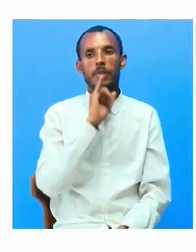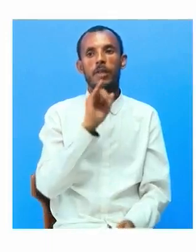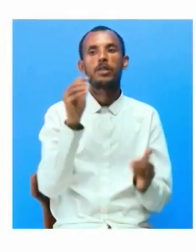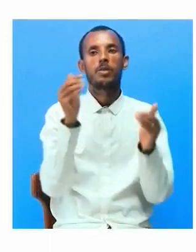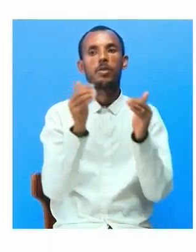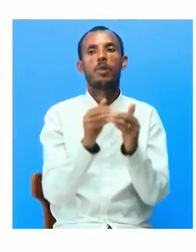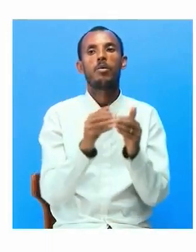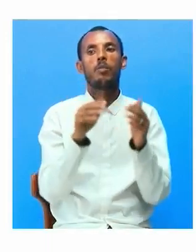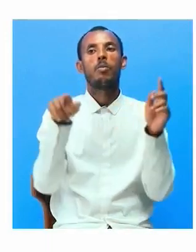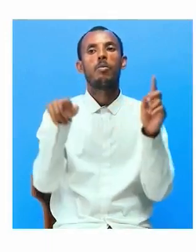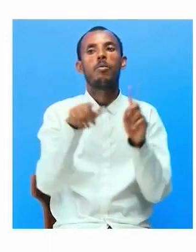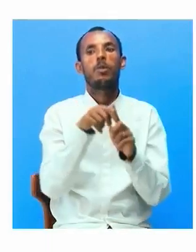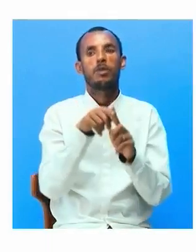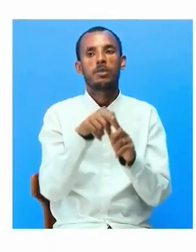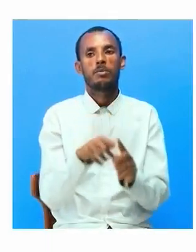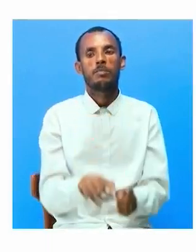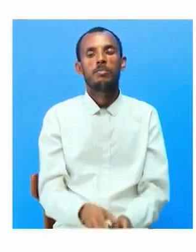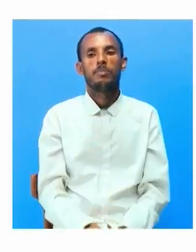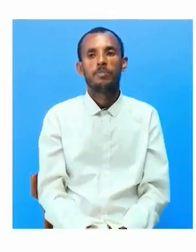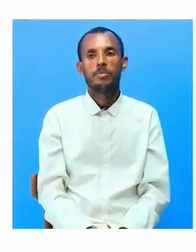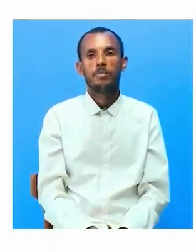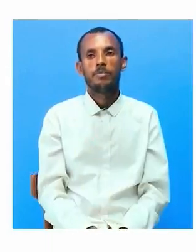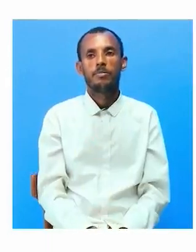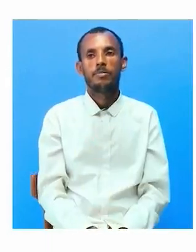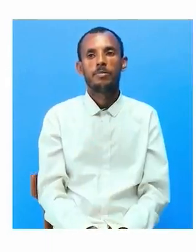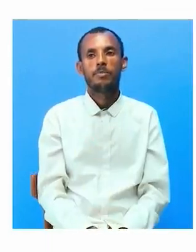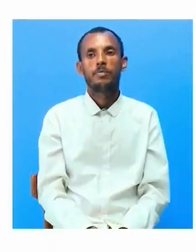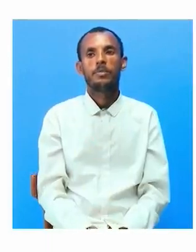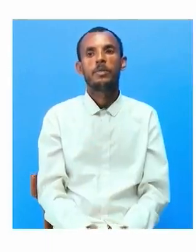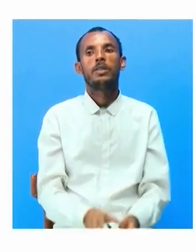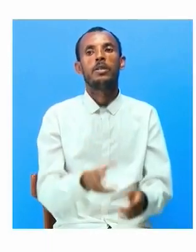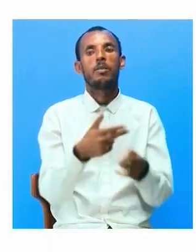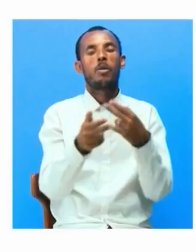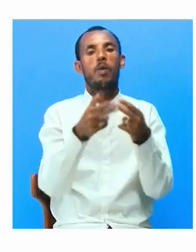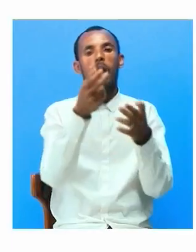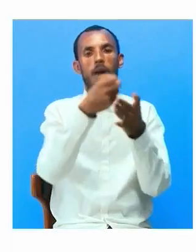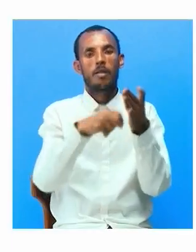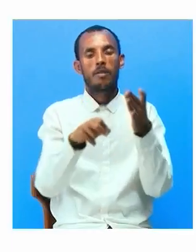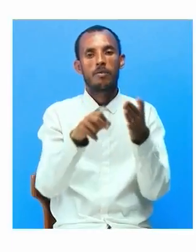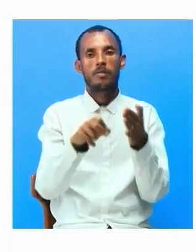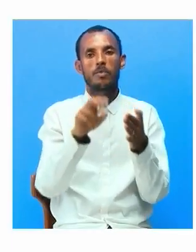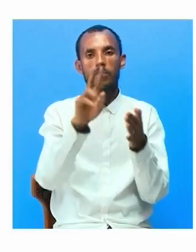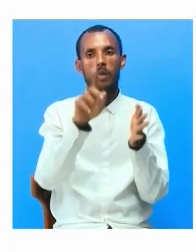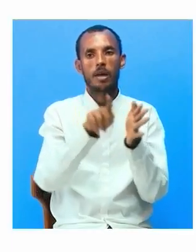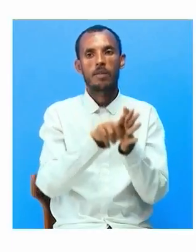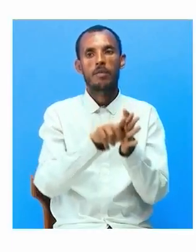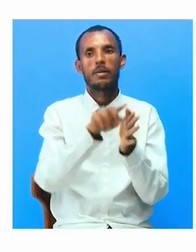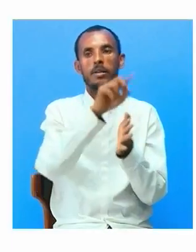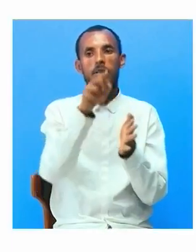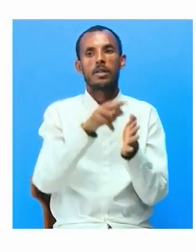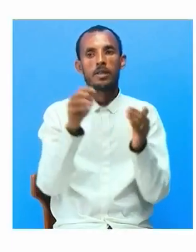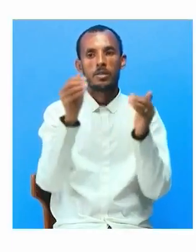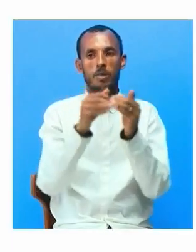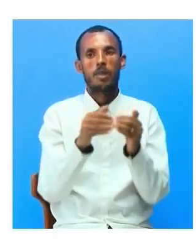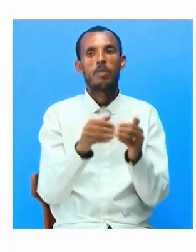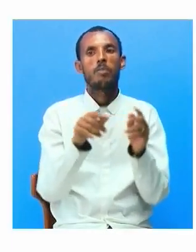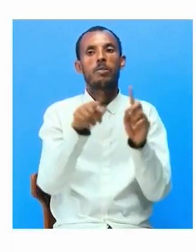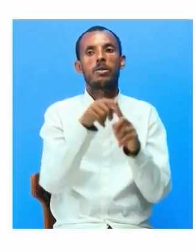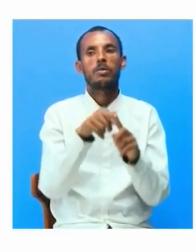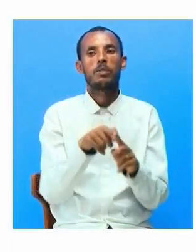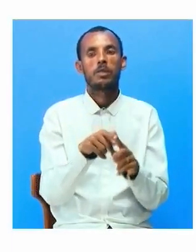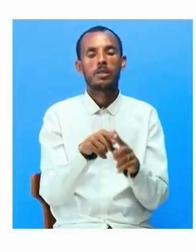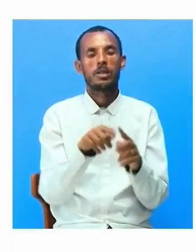is positive. We said the product of two negative integers is positive. For example, if you take this